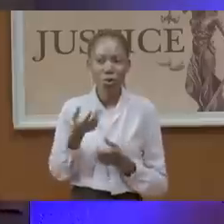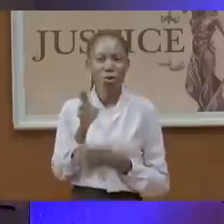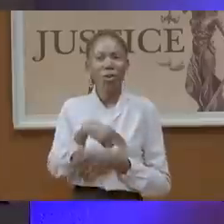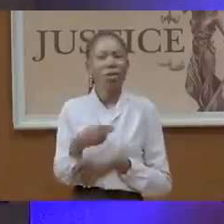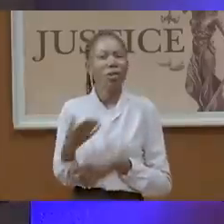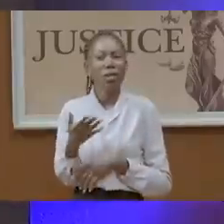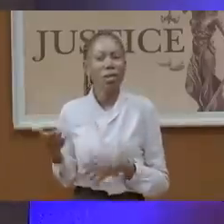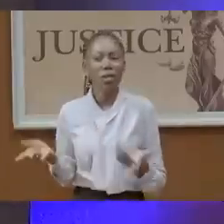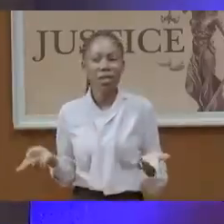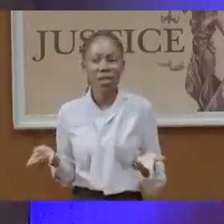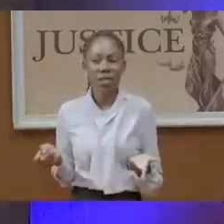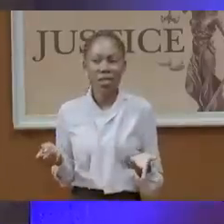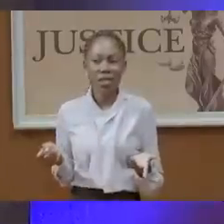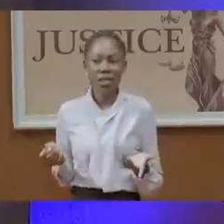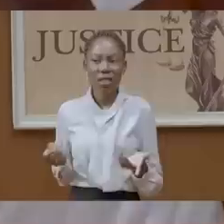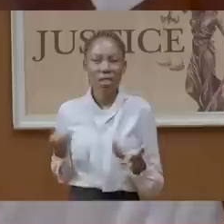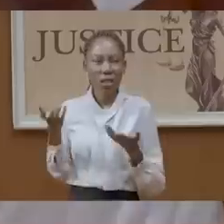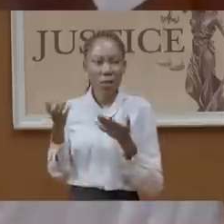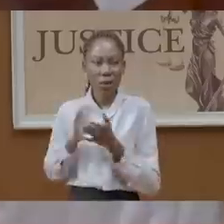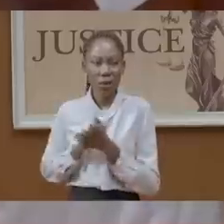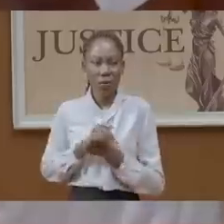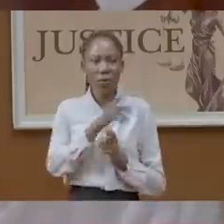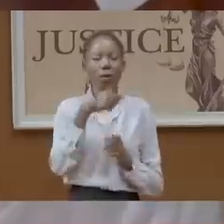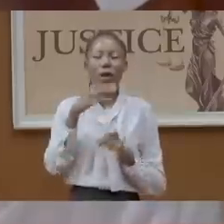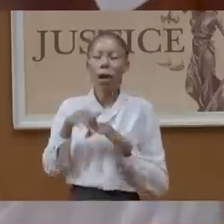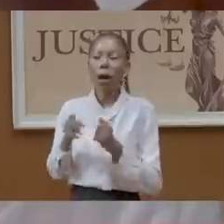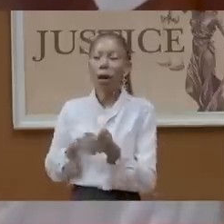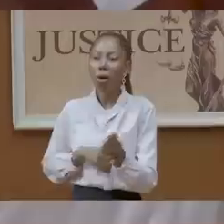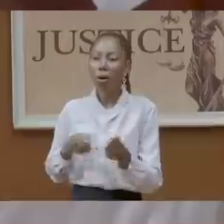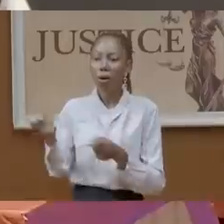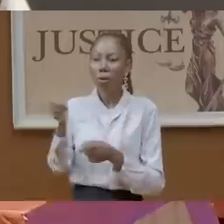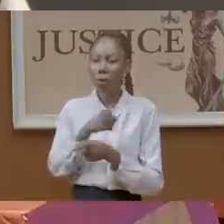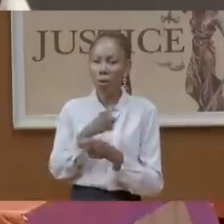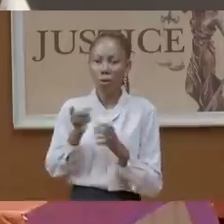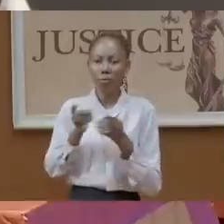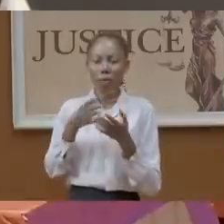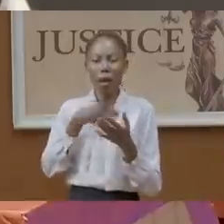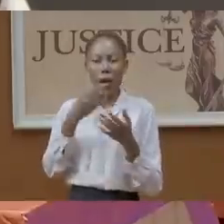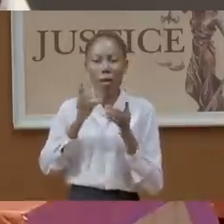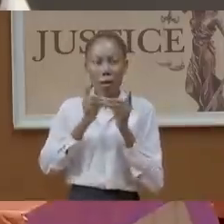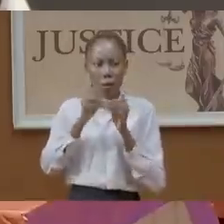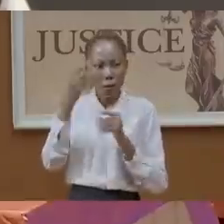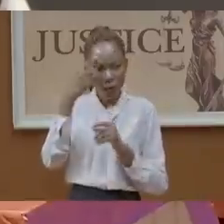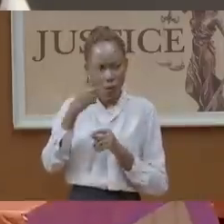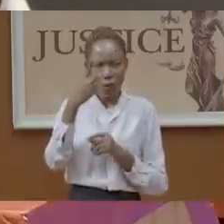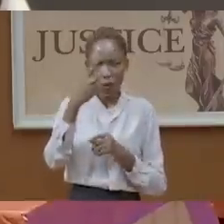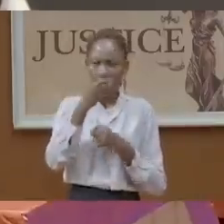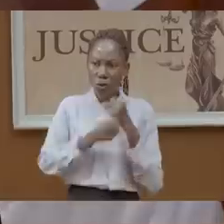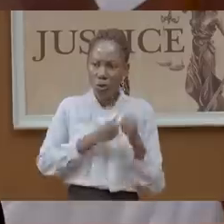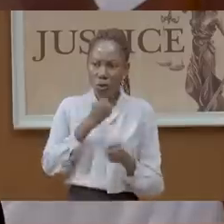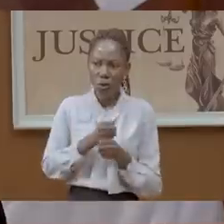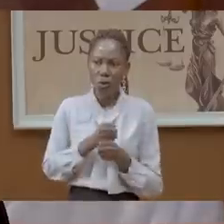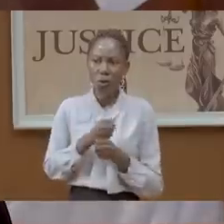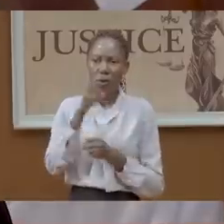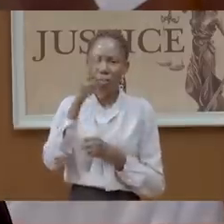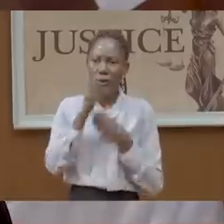what is all of this? He will even want those people to know. How long did you cut before you got married? We cut it for 2 years. We cut it for 2 years.